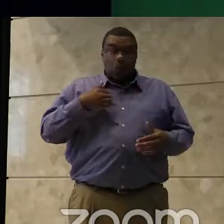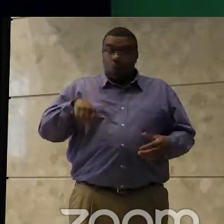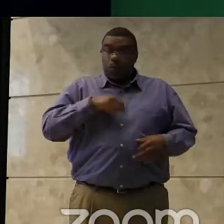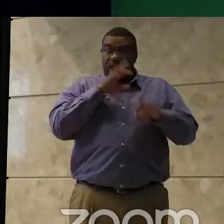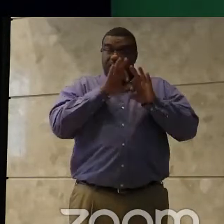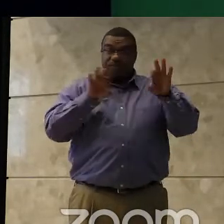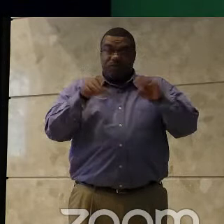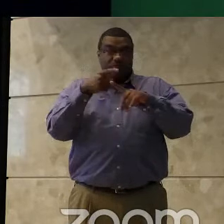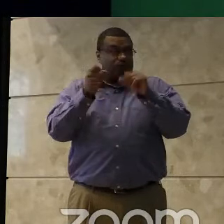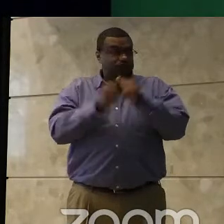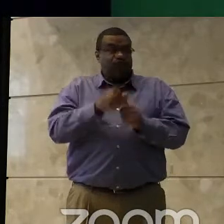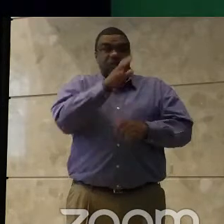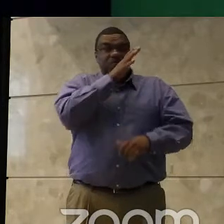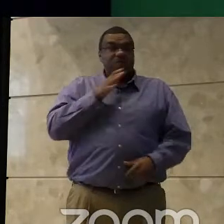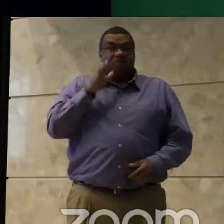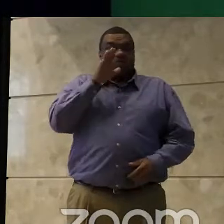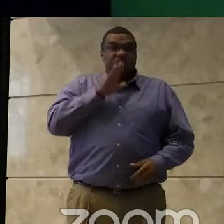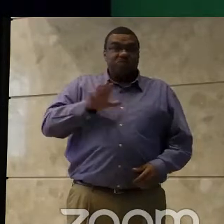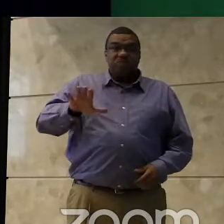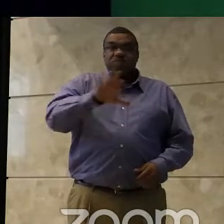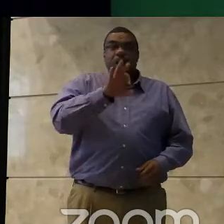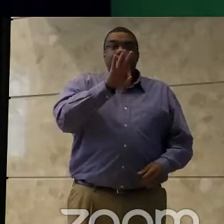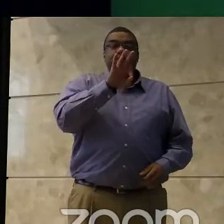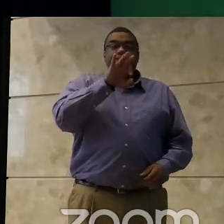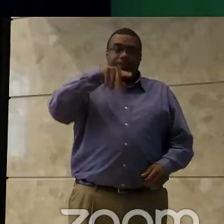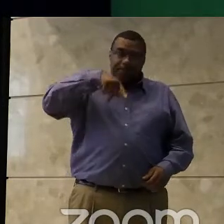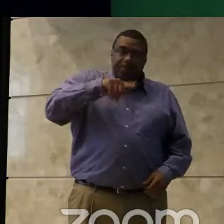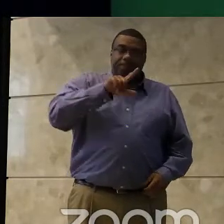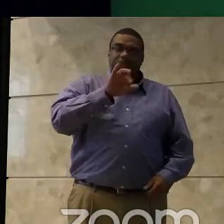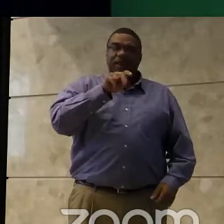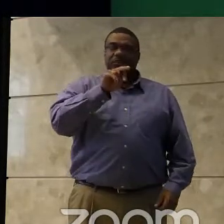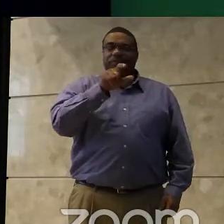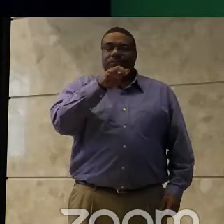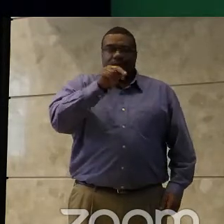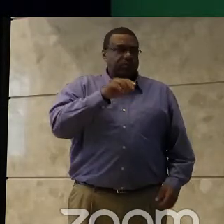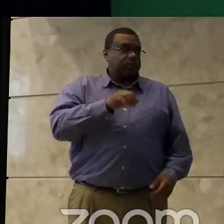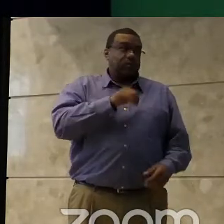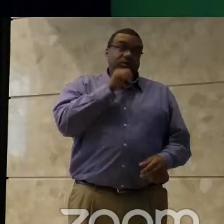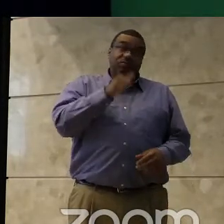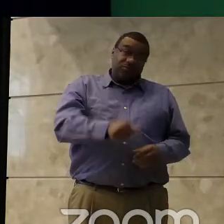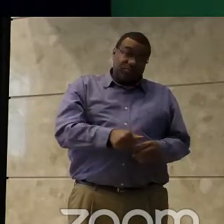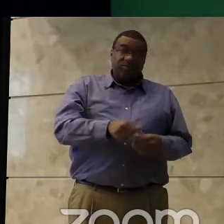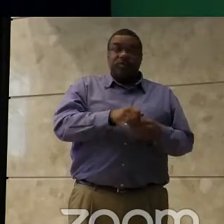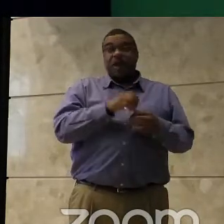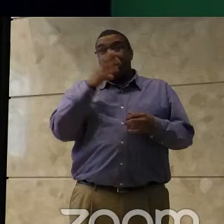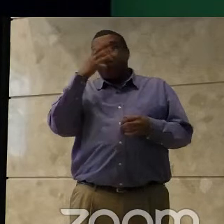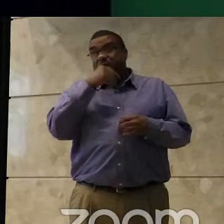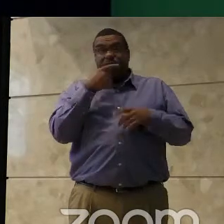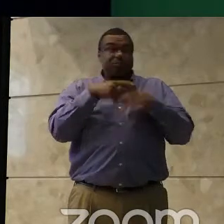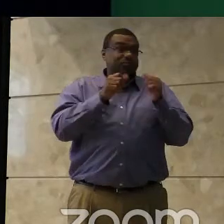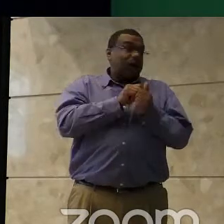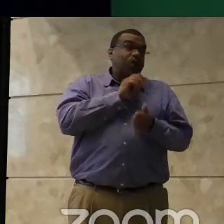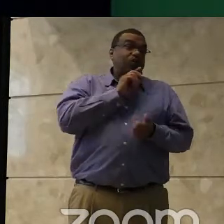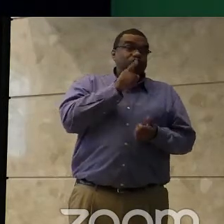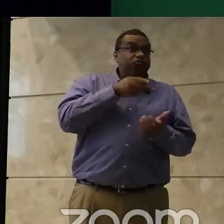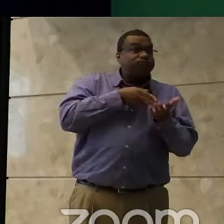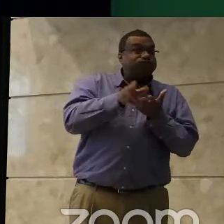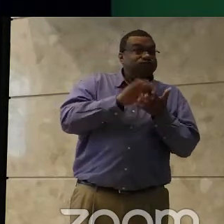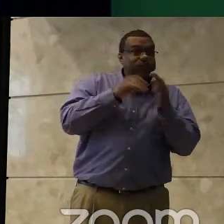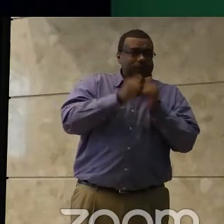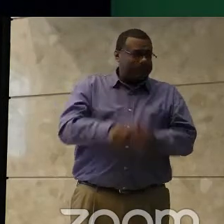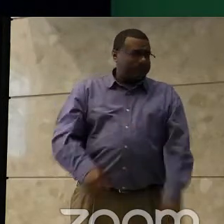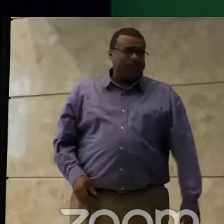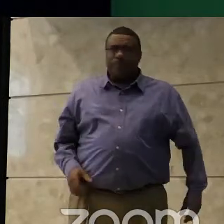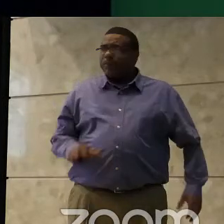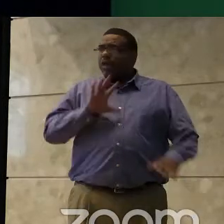plantation. It's not a pretty picture. It is the truth, though. It is the truth, all right? He gave land to his mulatto son. This is all a